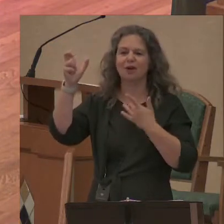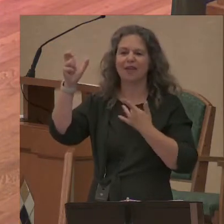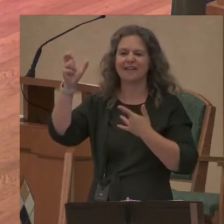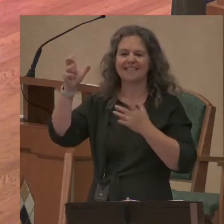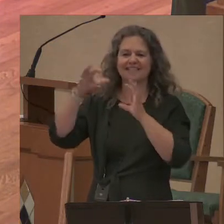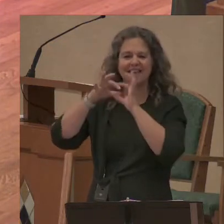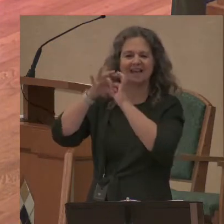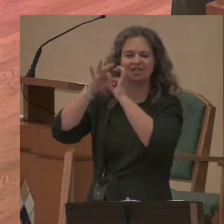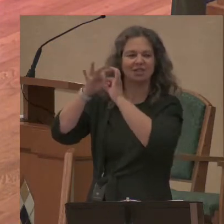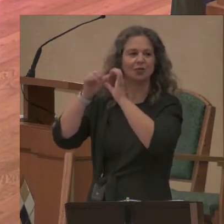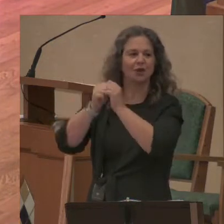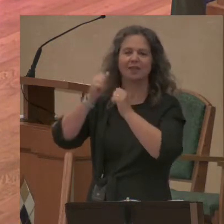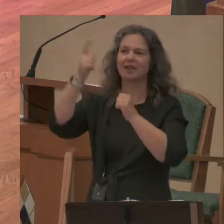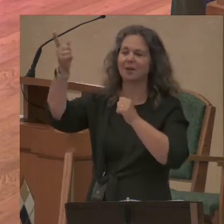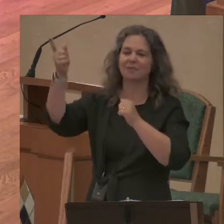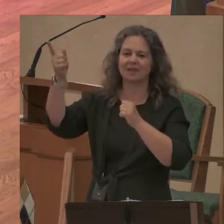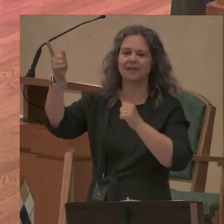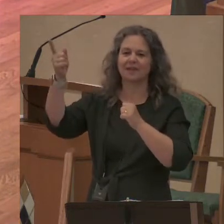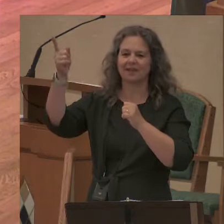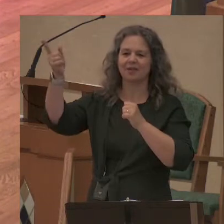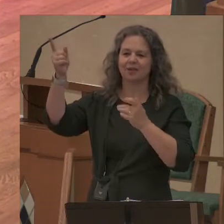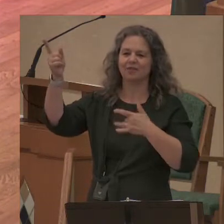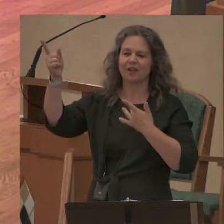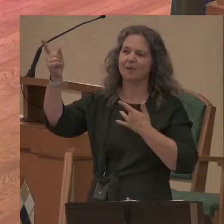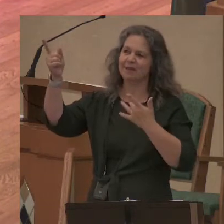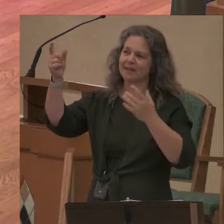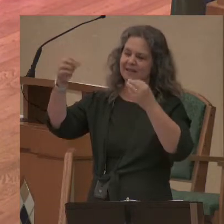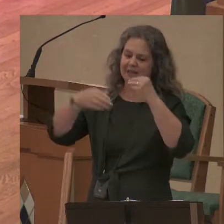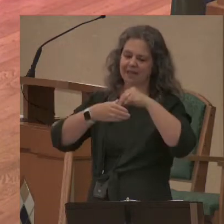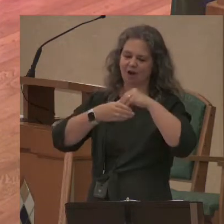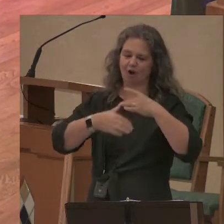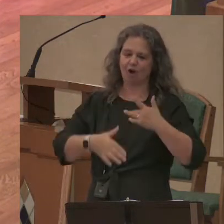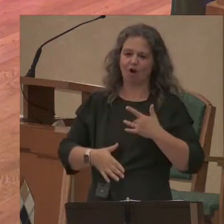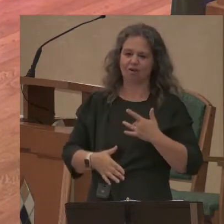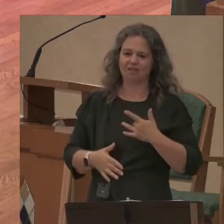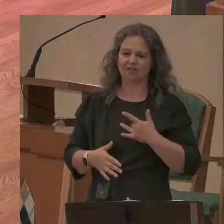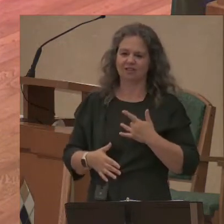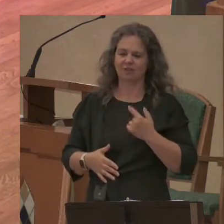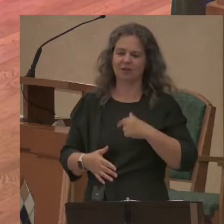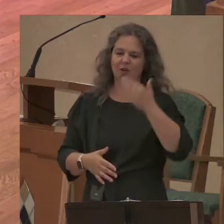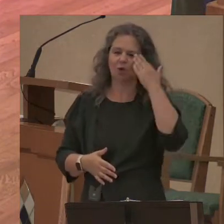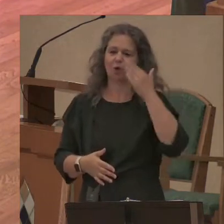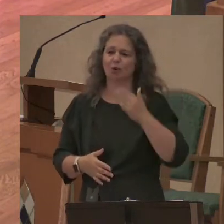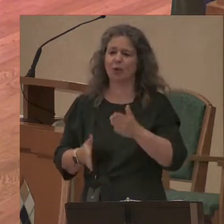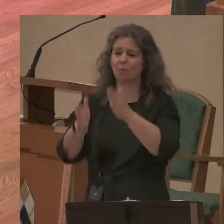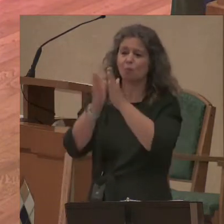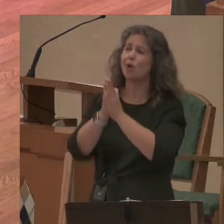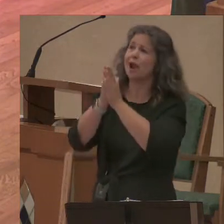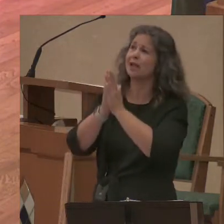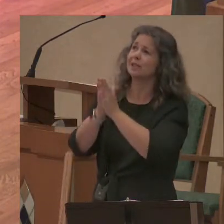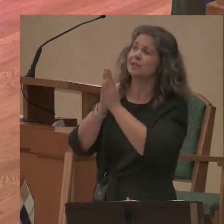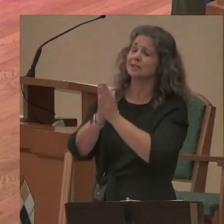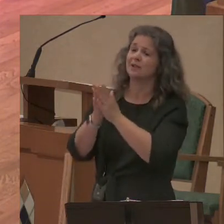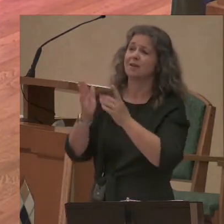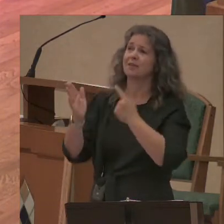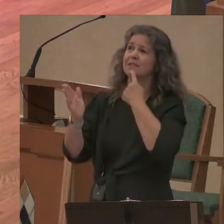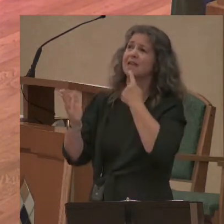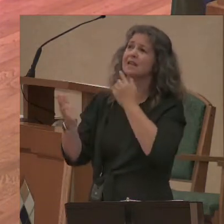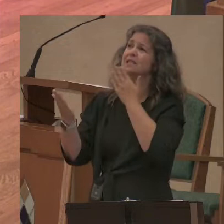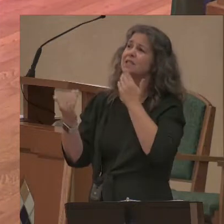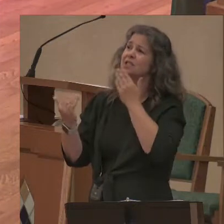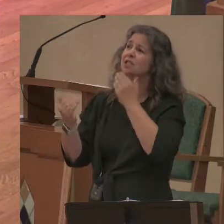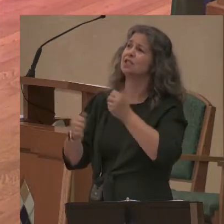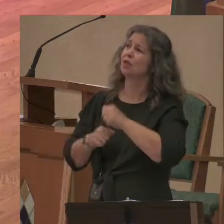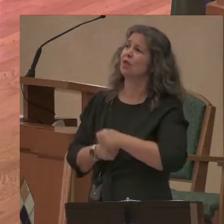hear his voice speaking to us through the word. And we know when we call out in prayer, we say, "Dear Lord," that